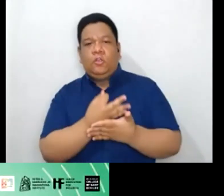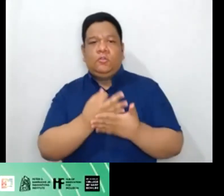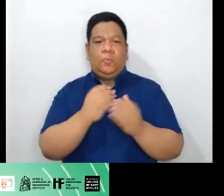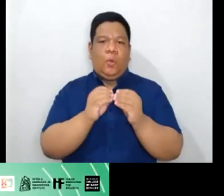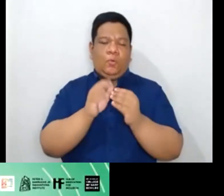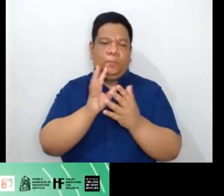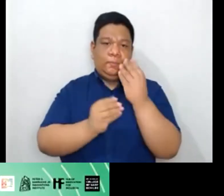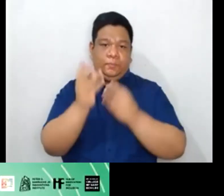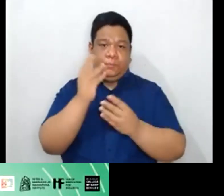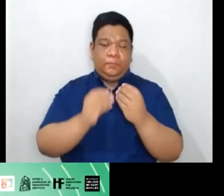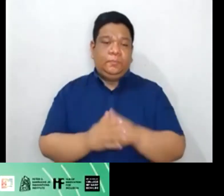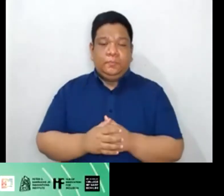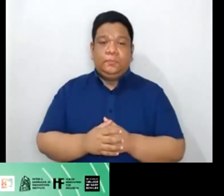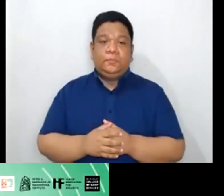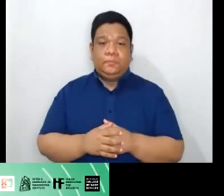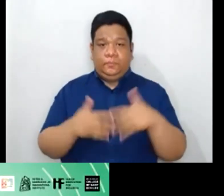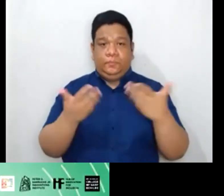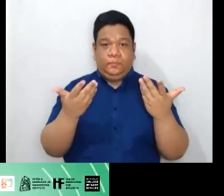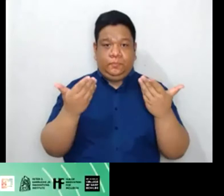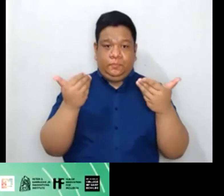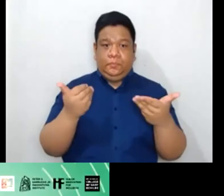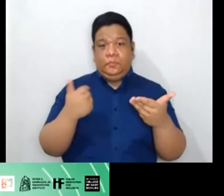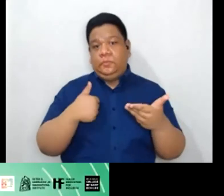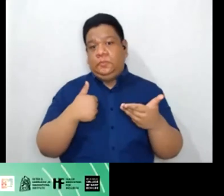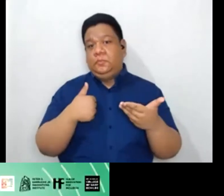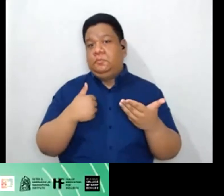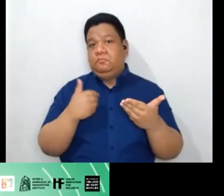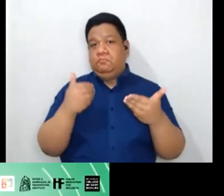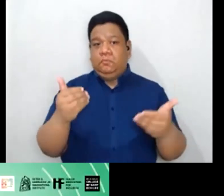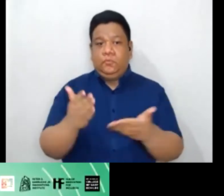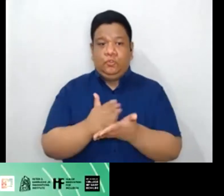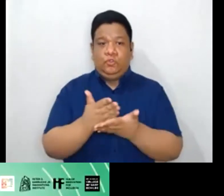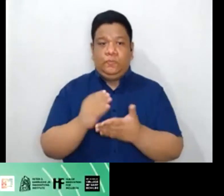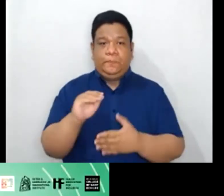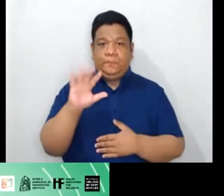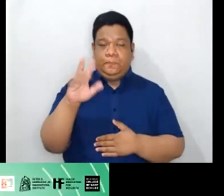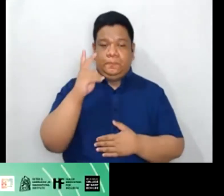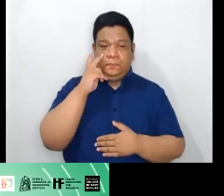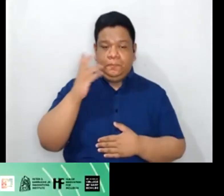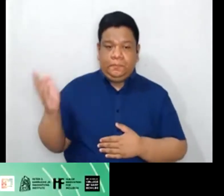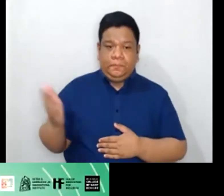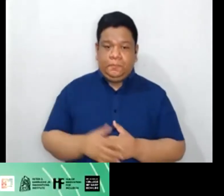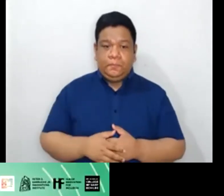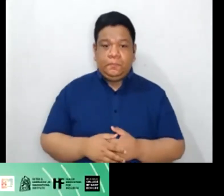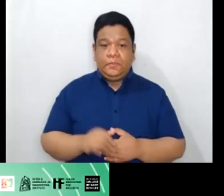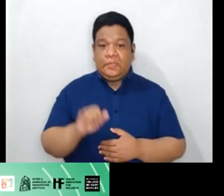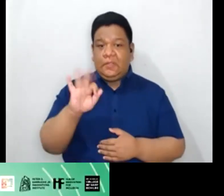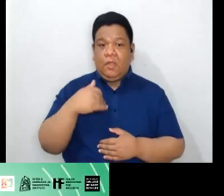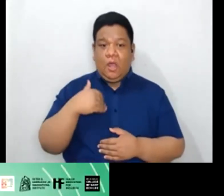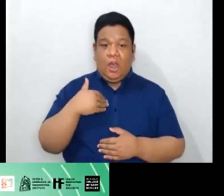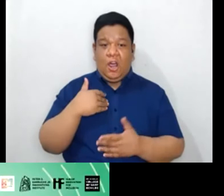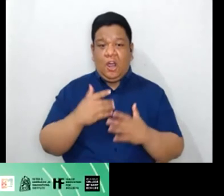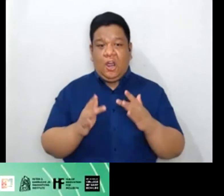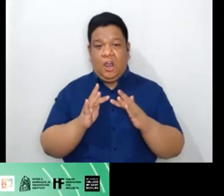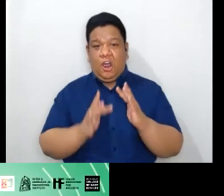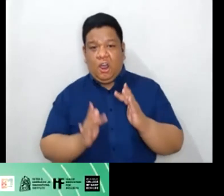Okay. So without further ado, I will just start to share my presentation here. And if I cut out, or if the